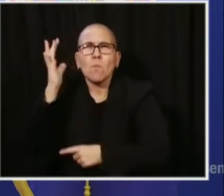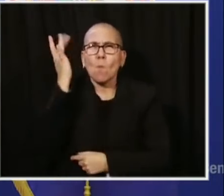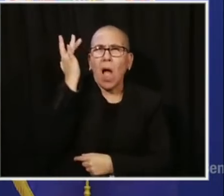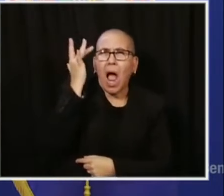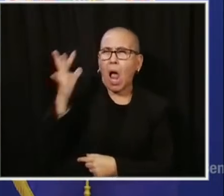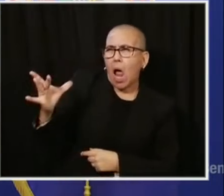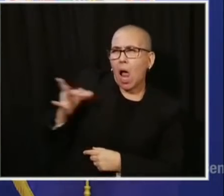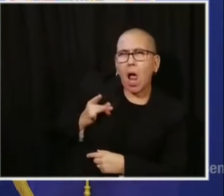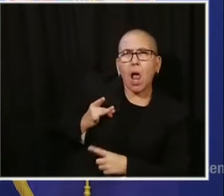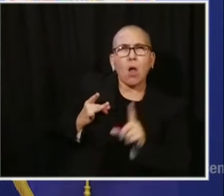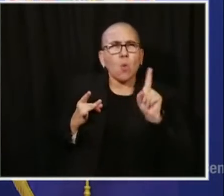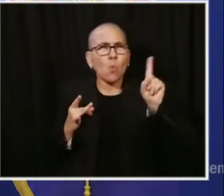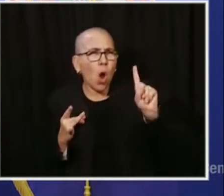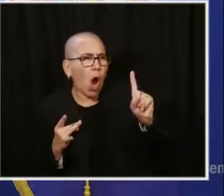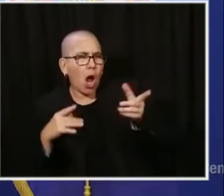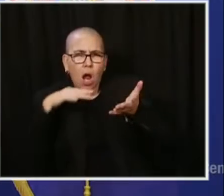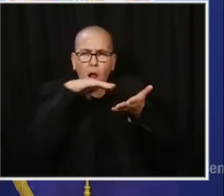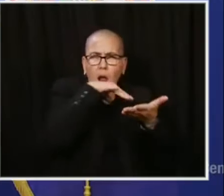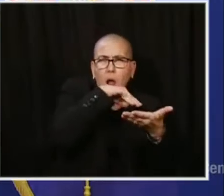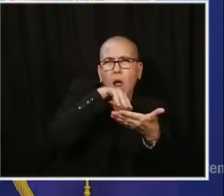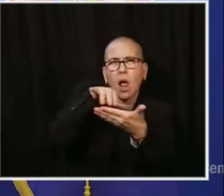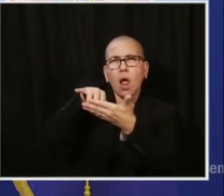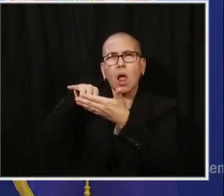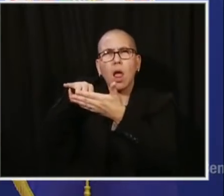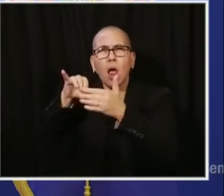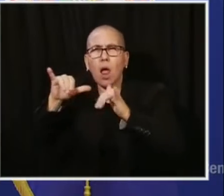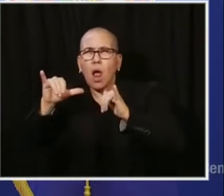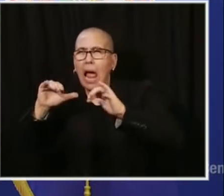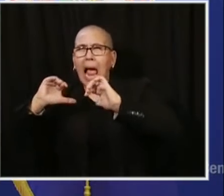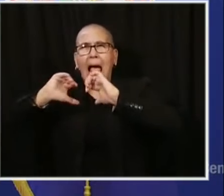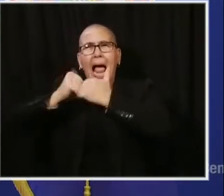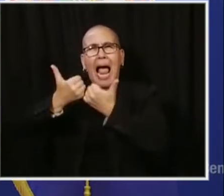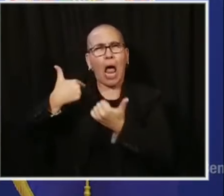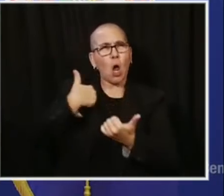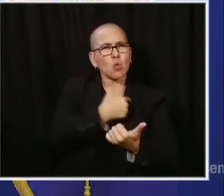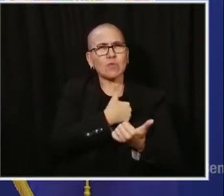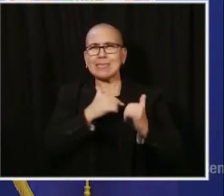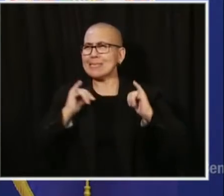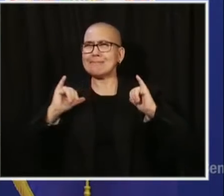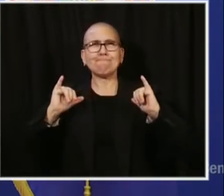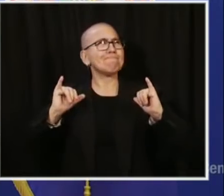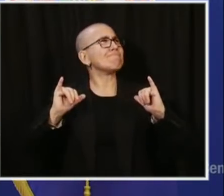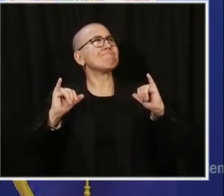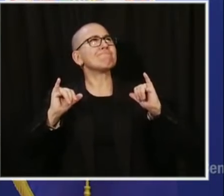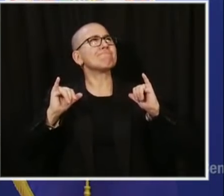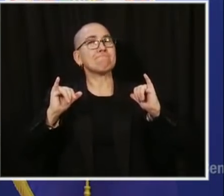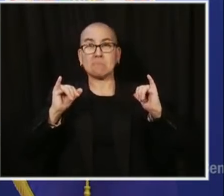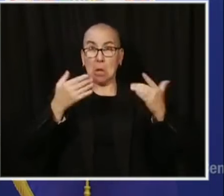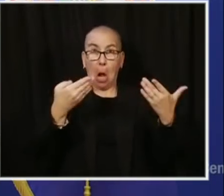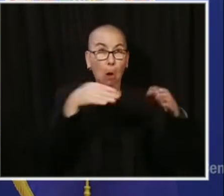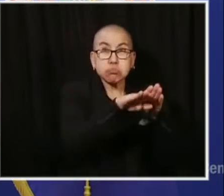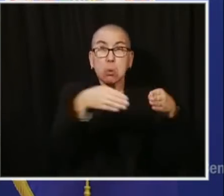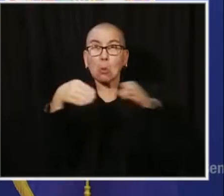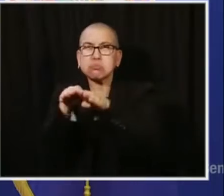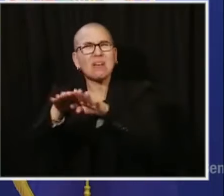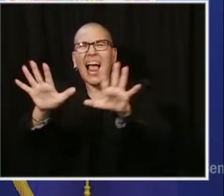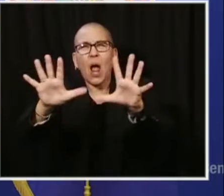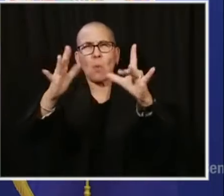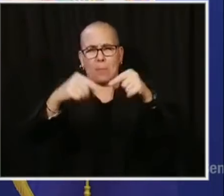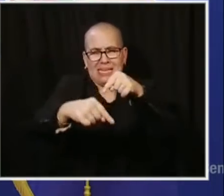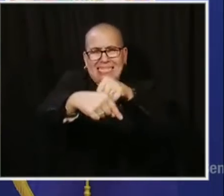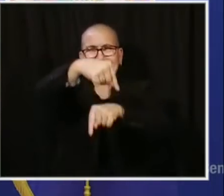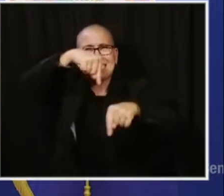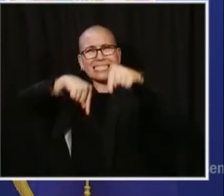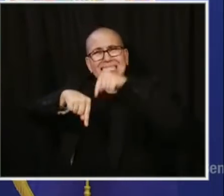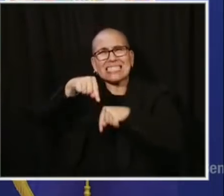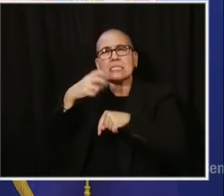most targeted approach, our most surgical way of looking at reducing these things, all again to make sure